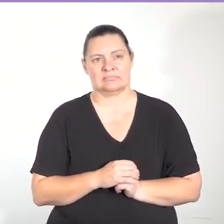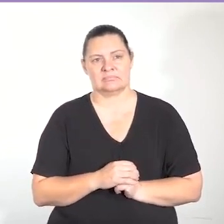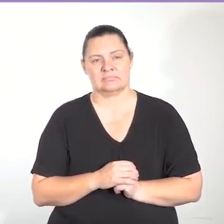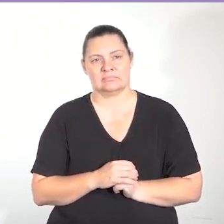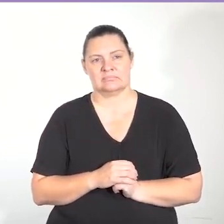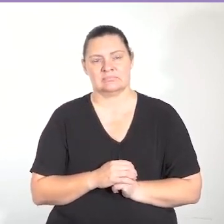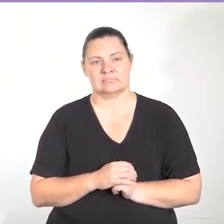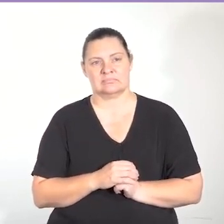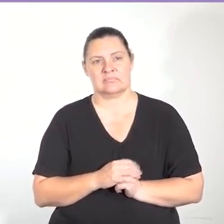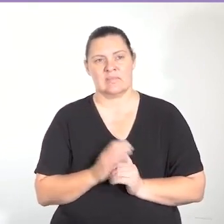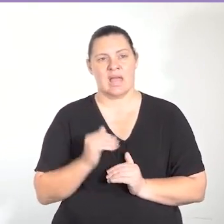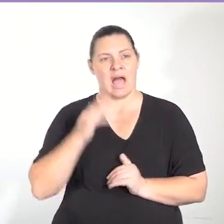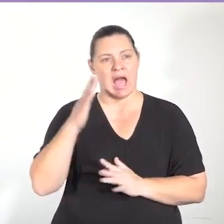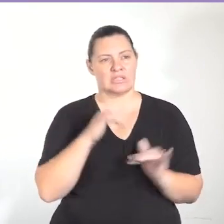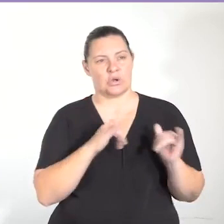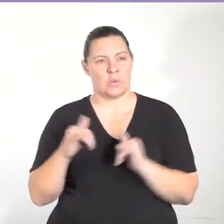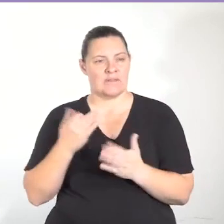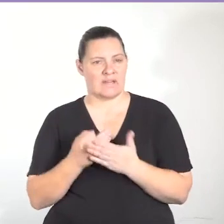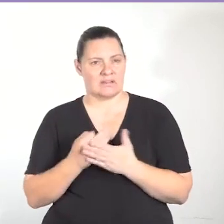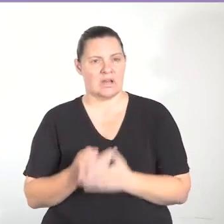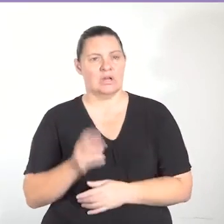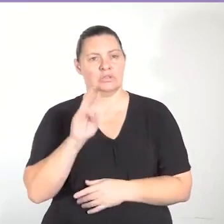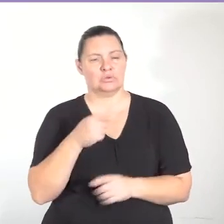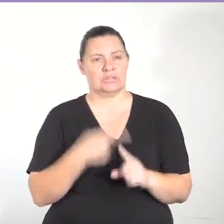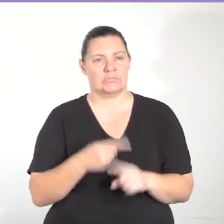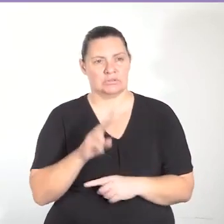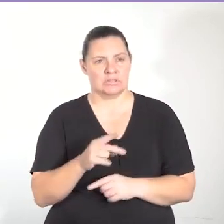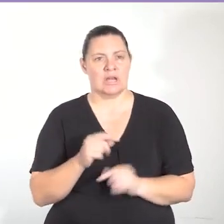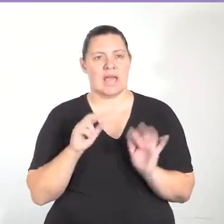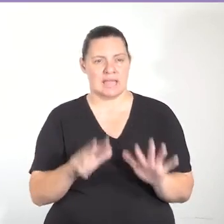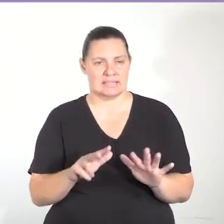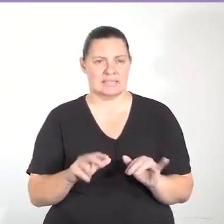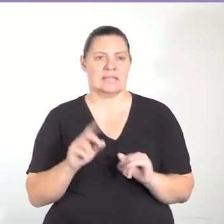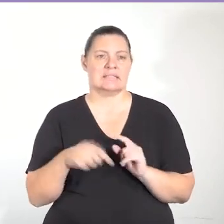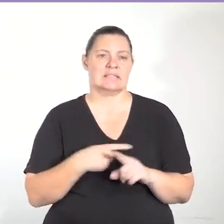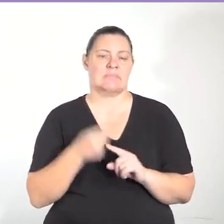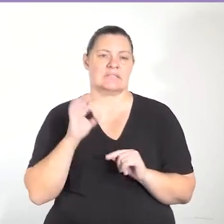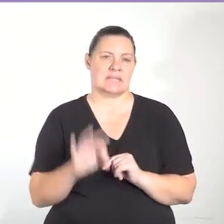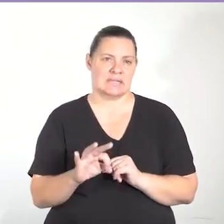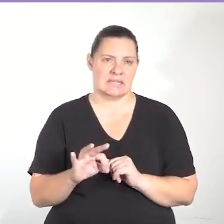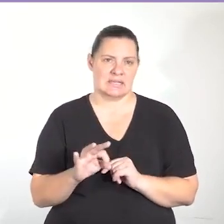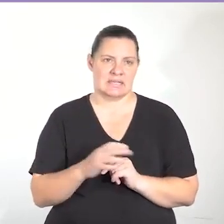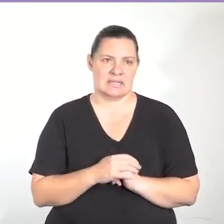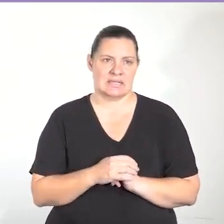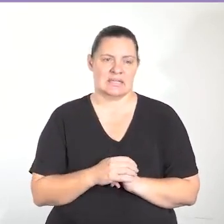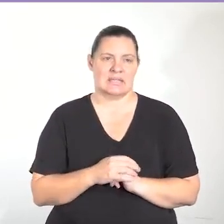So what is the highest common factor here? 2 times 2 is 4, times 2 is 8, times 3